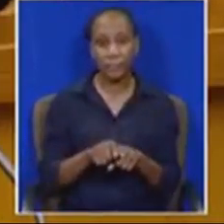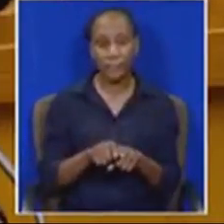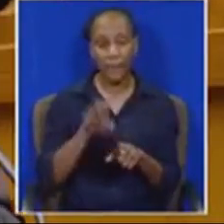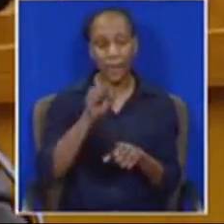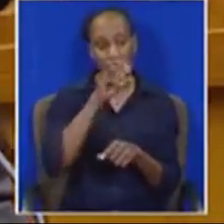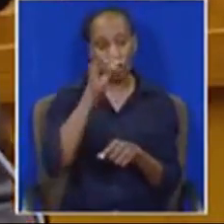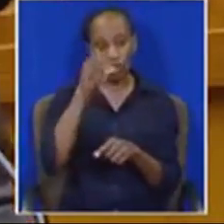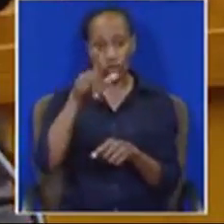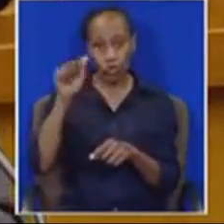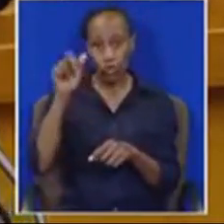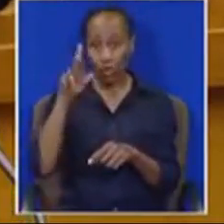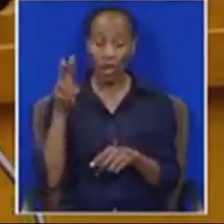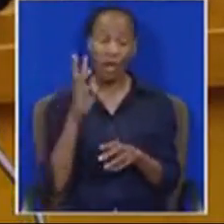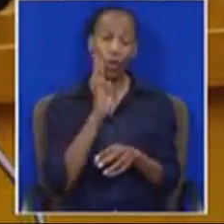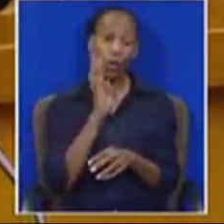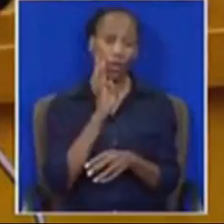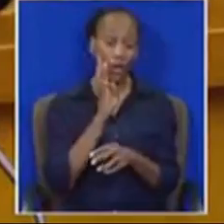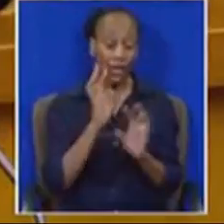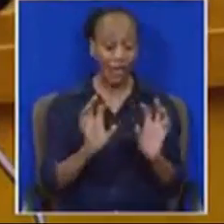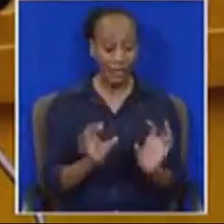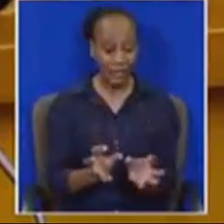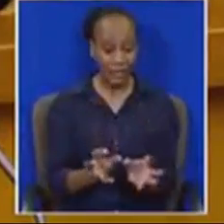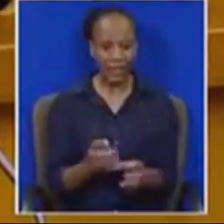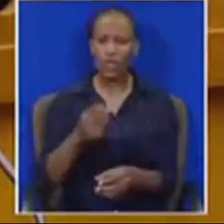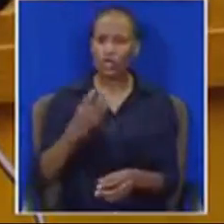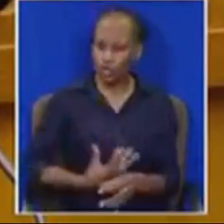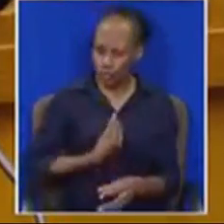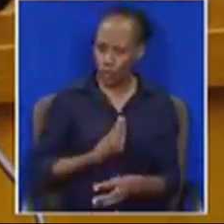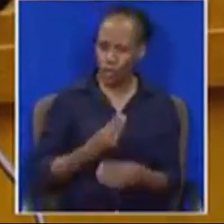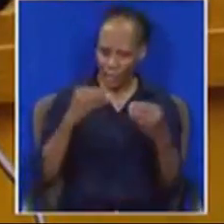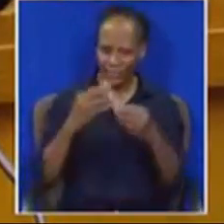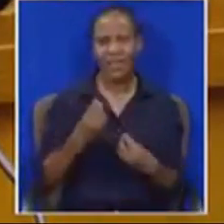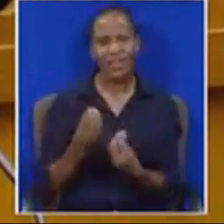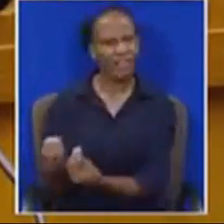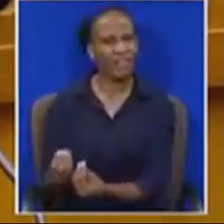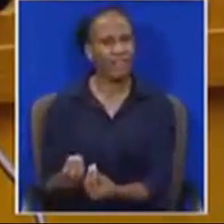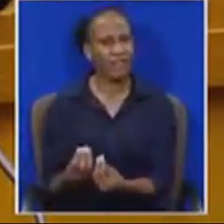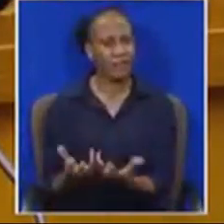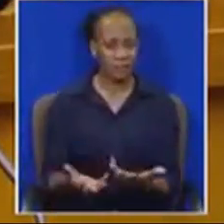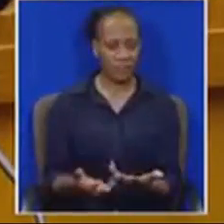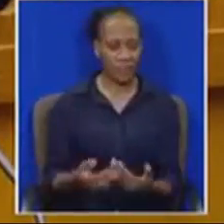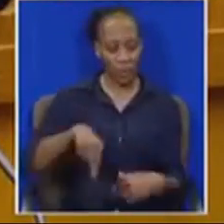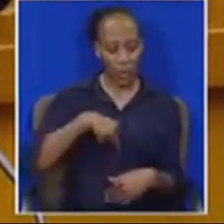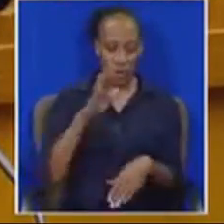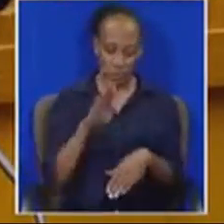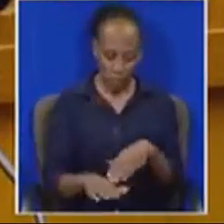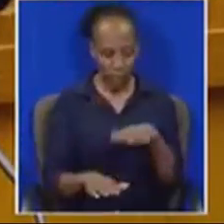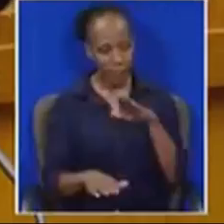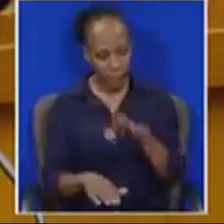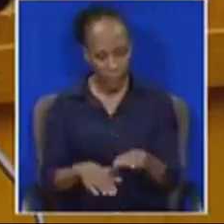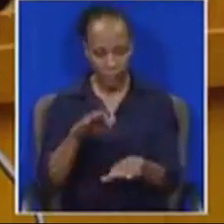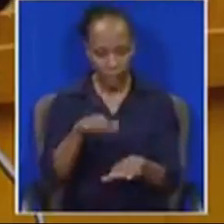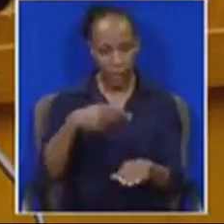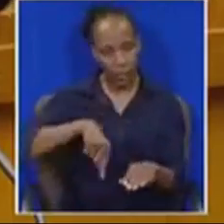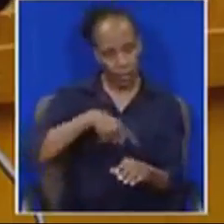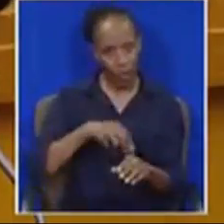solar water heaters and the war on leaks. We are taking steps and measures